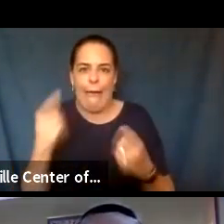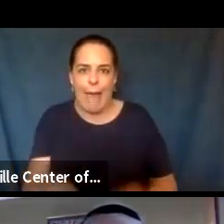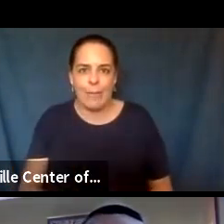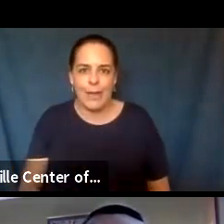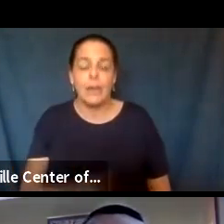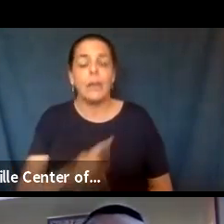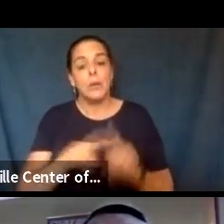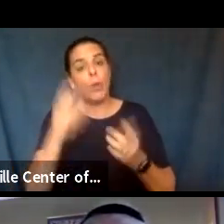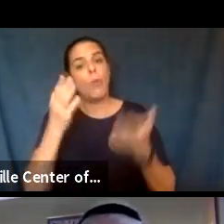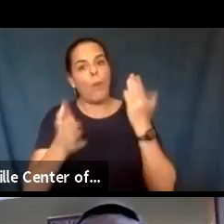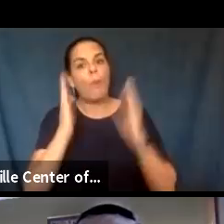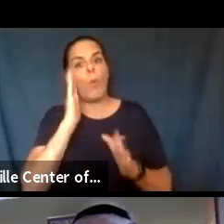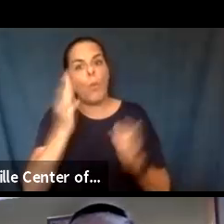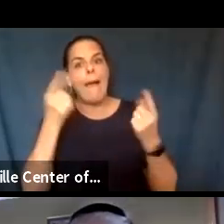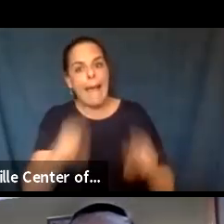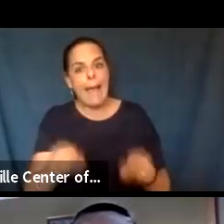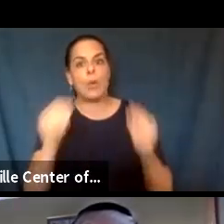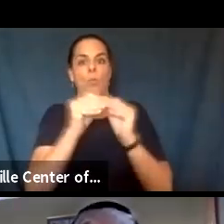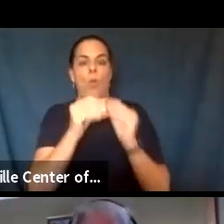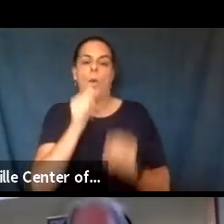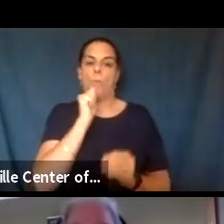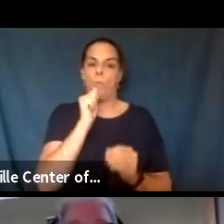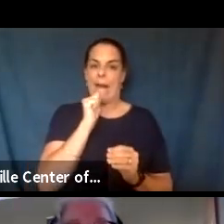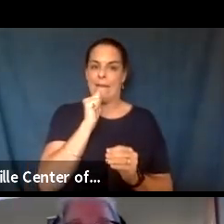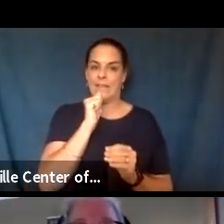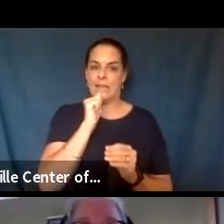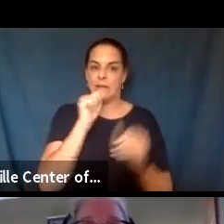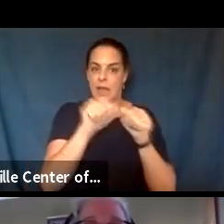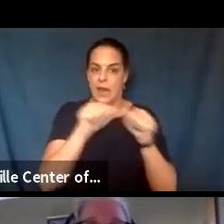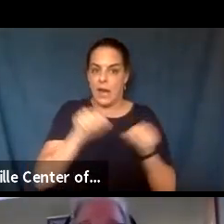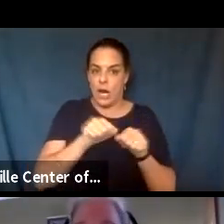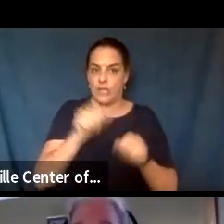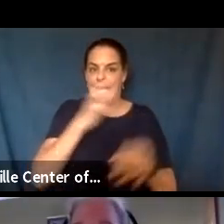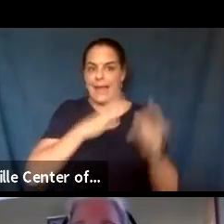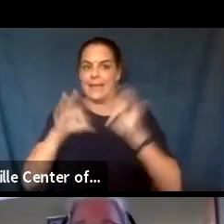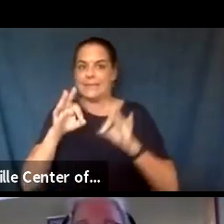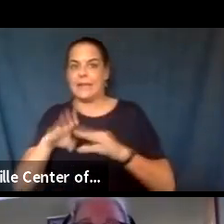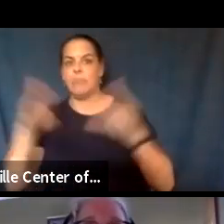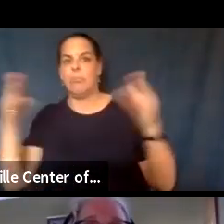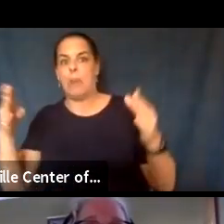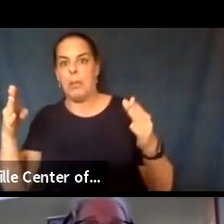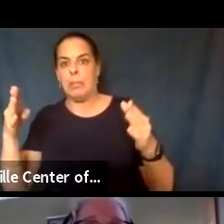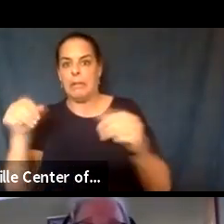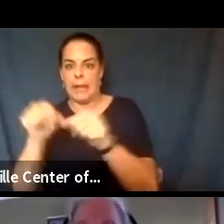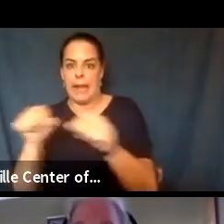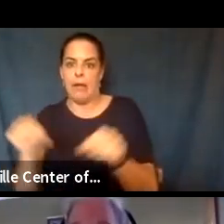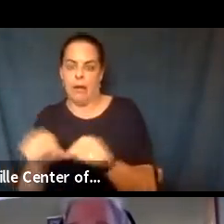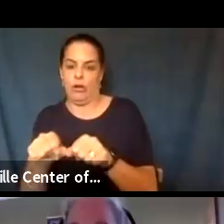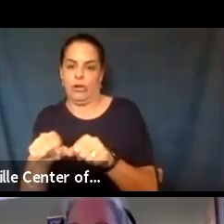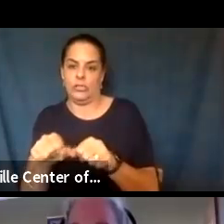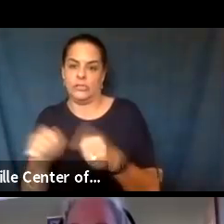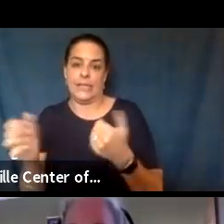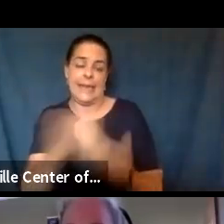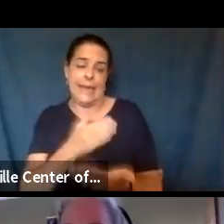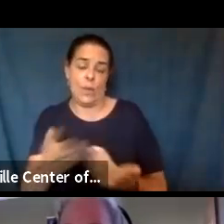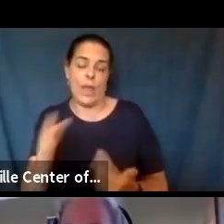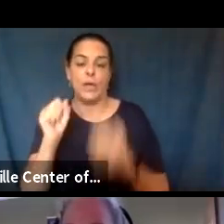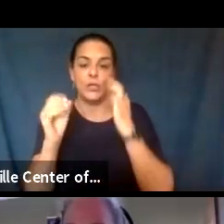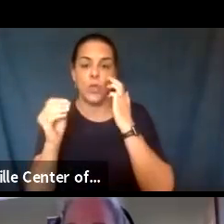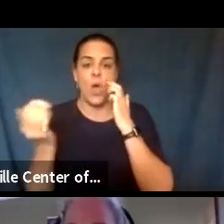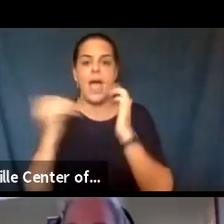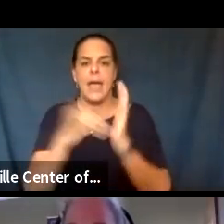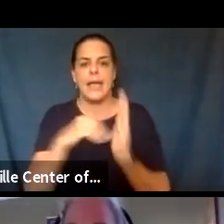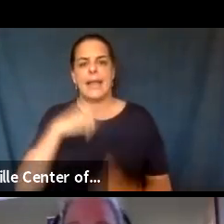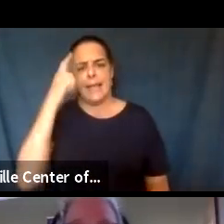will probably happen more in private environments than in public environments in many cases. So again, I think we need